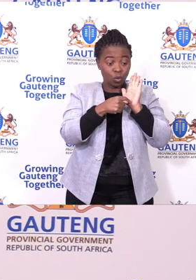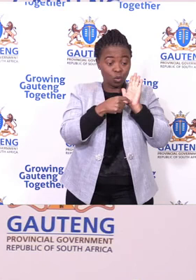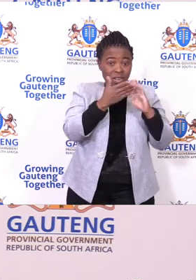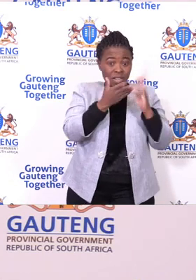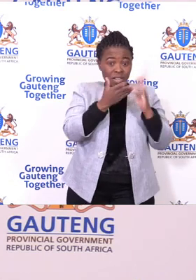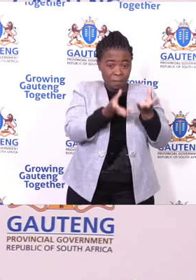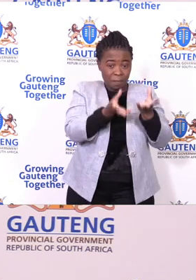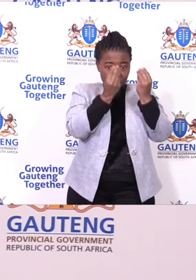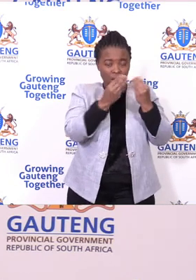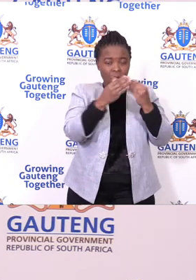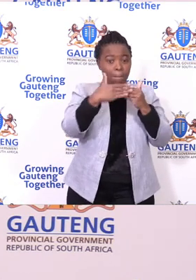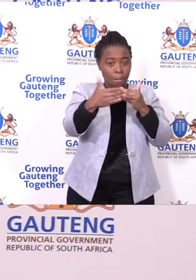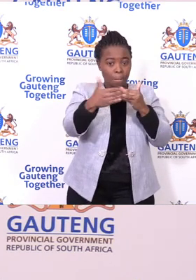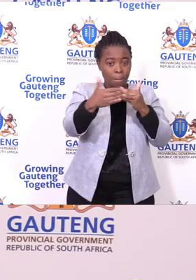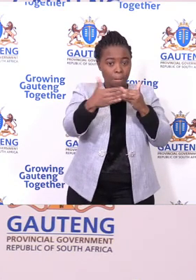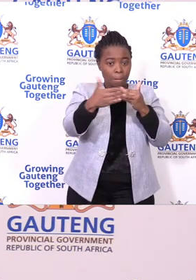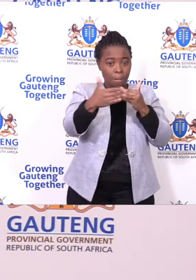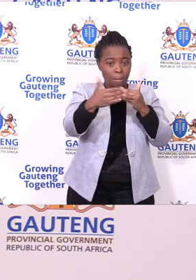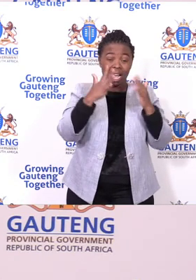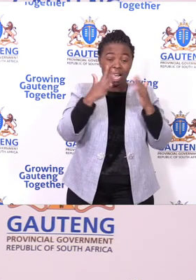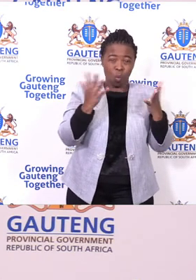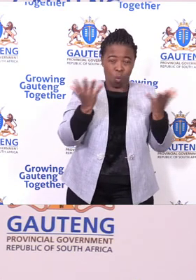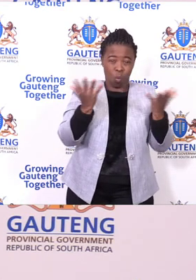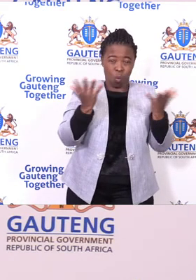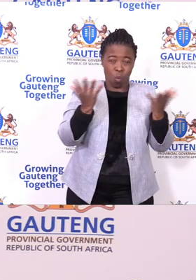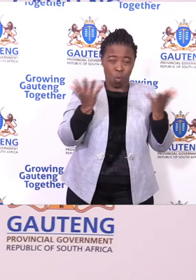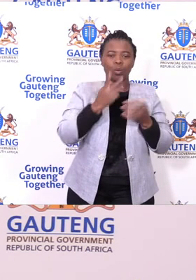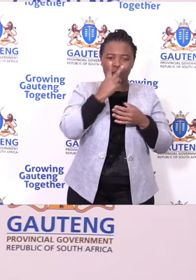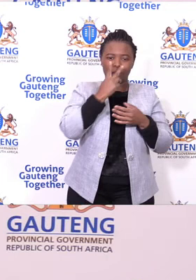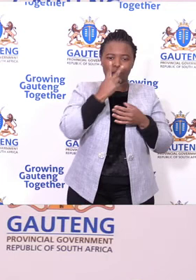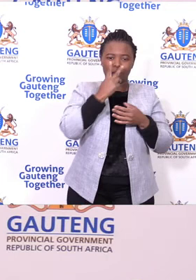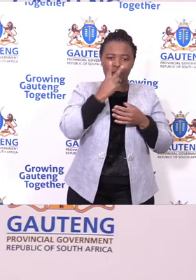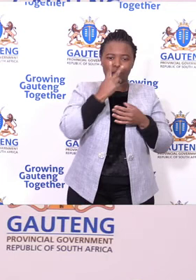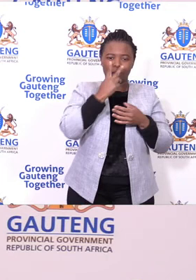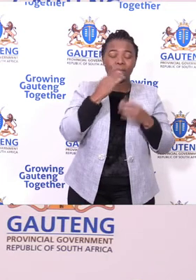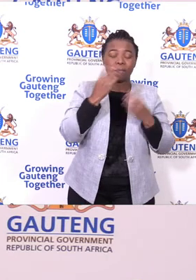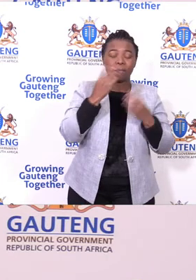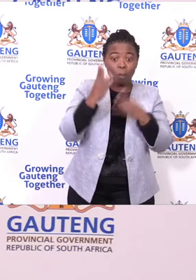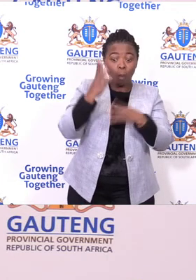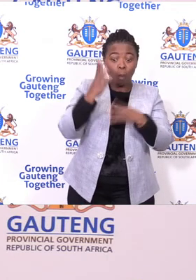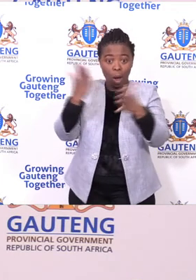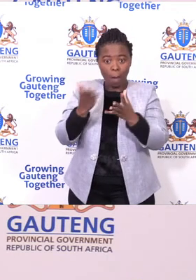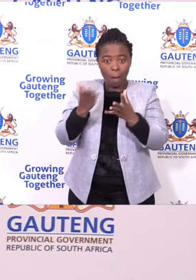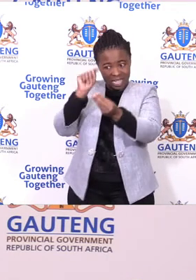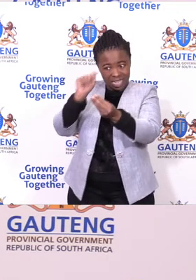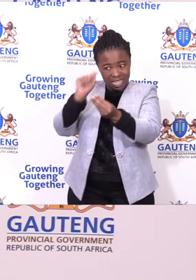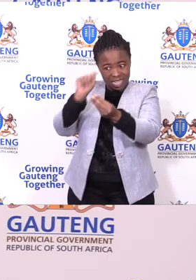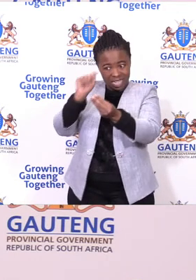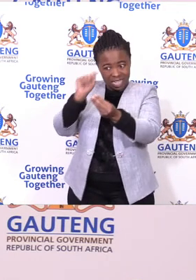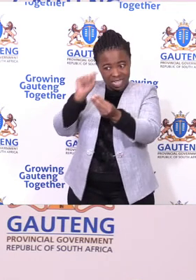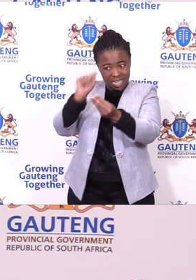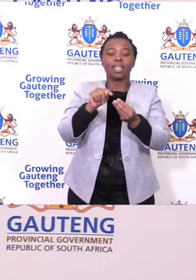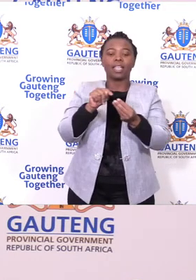more prevalent as we see it, and it's not about where people work, it's also about what people do when they